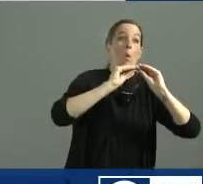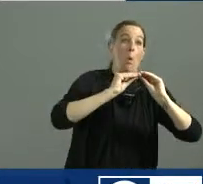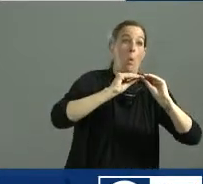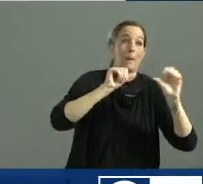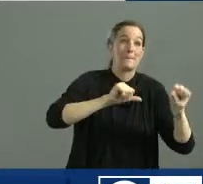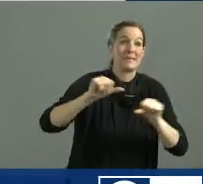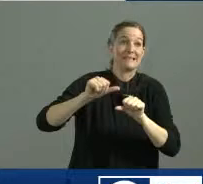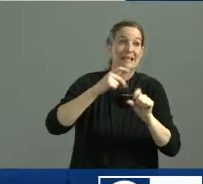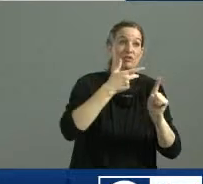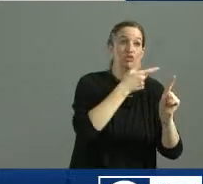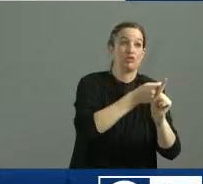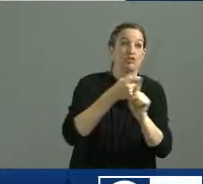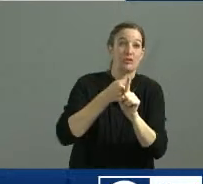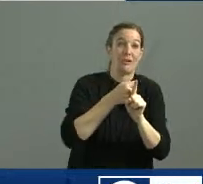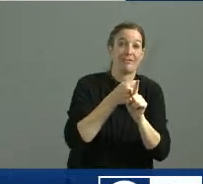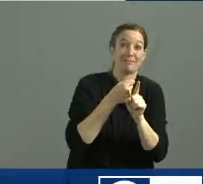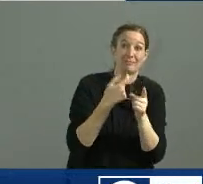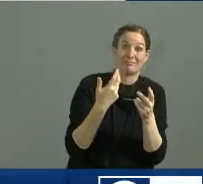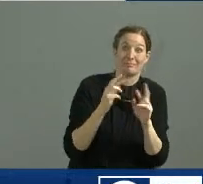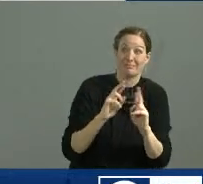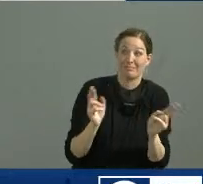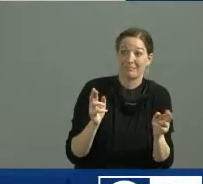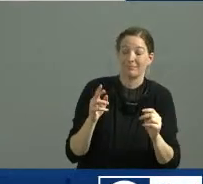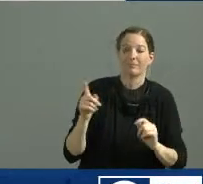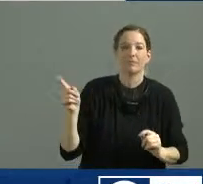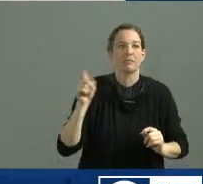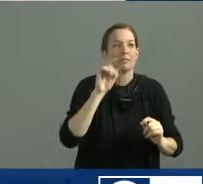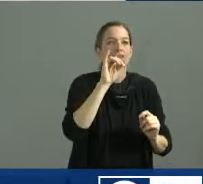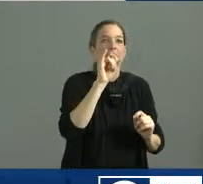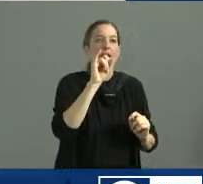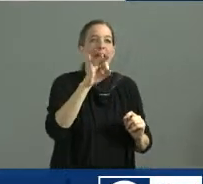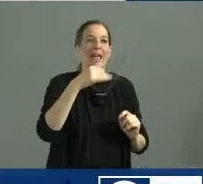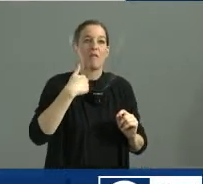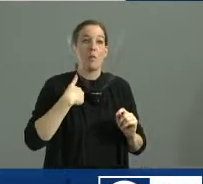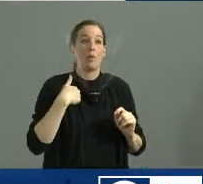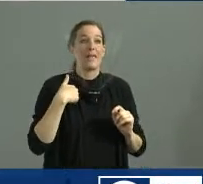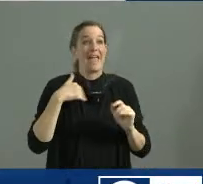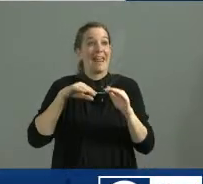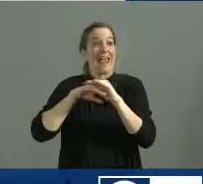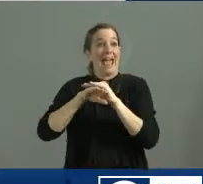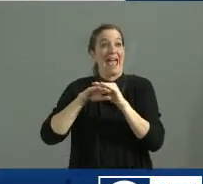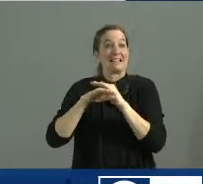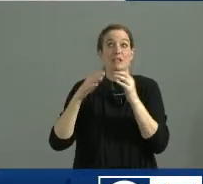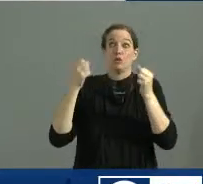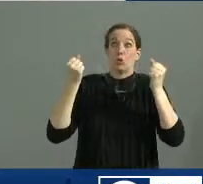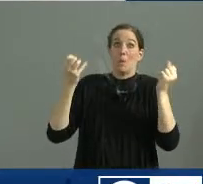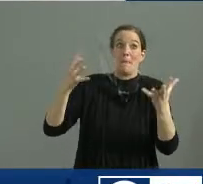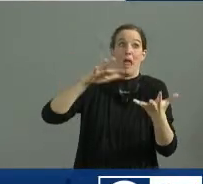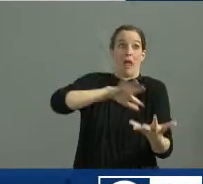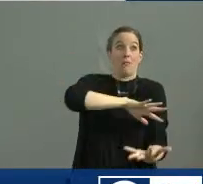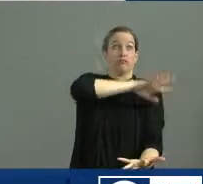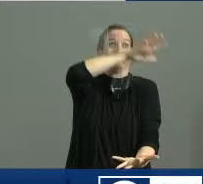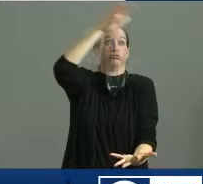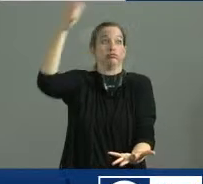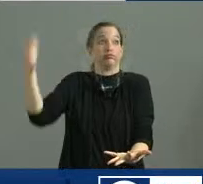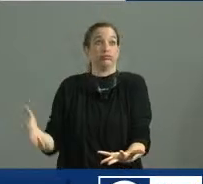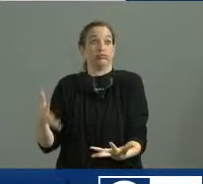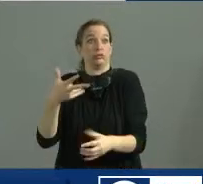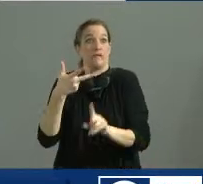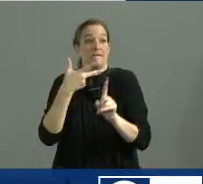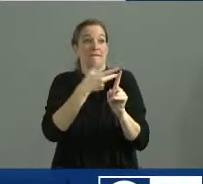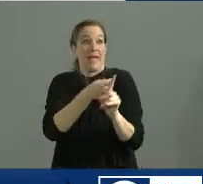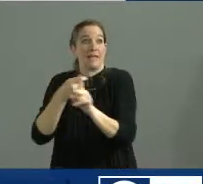think that would, if we got access to a large number of doses, I think that that would allow us to expand our